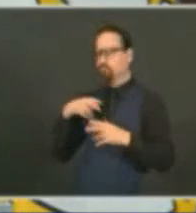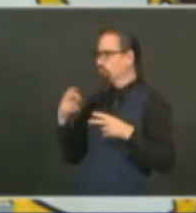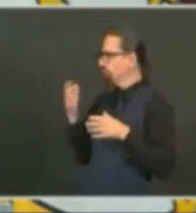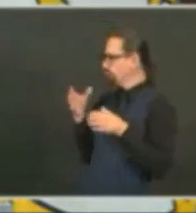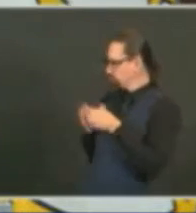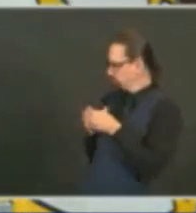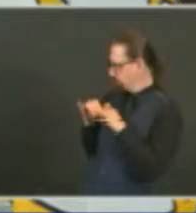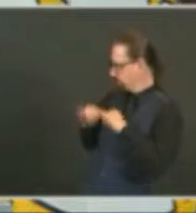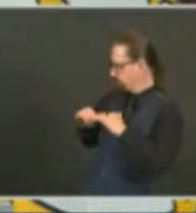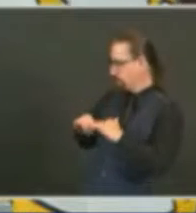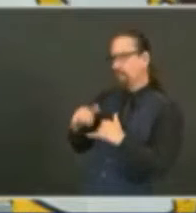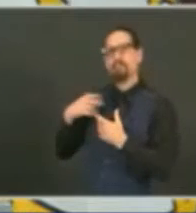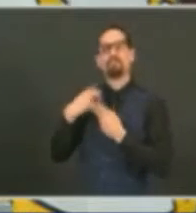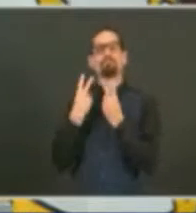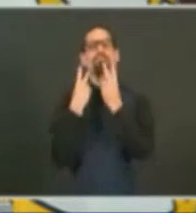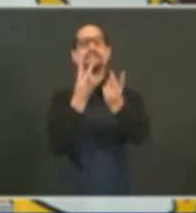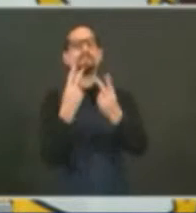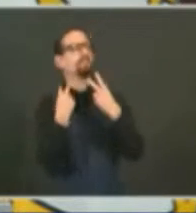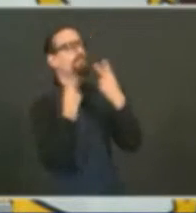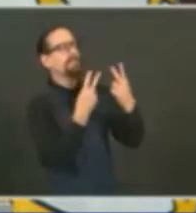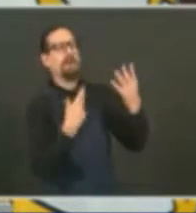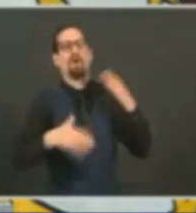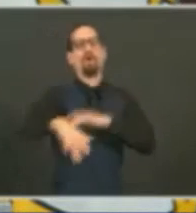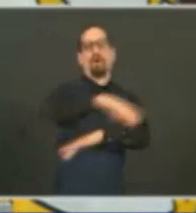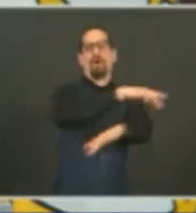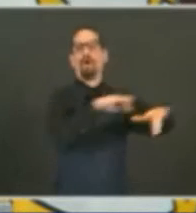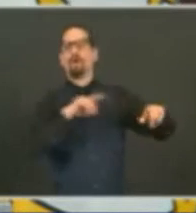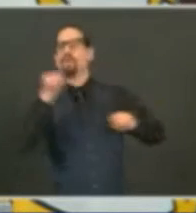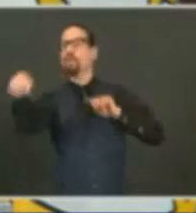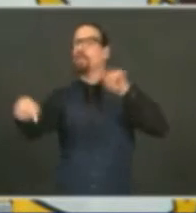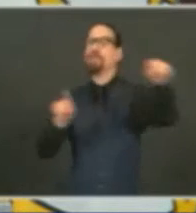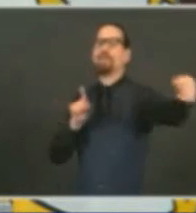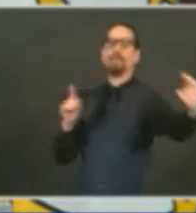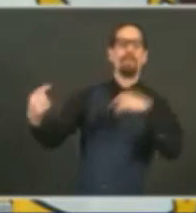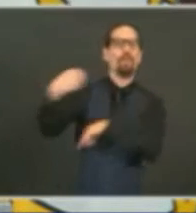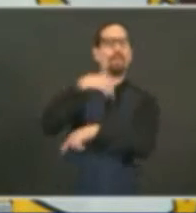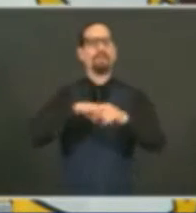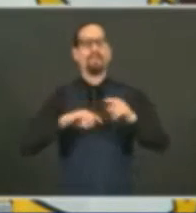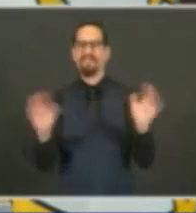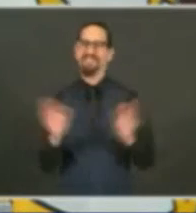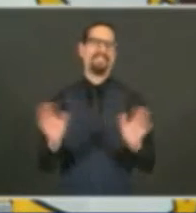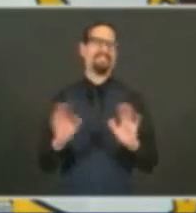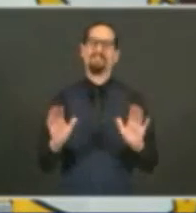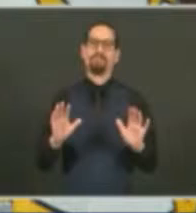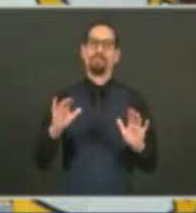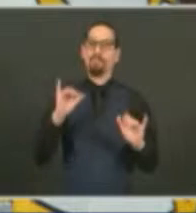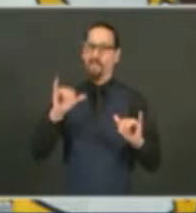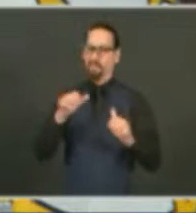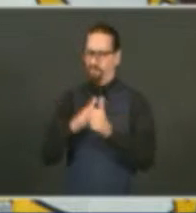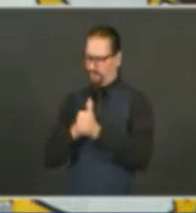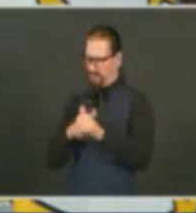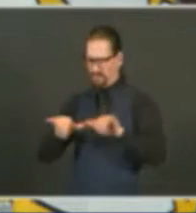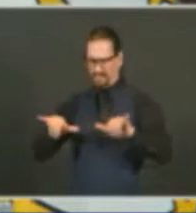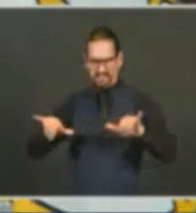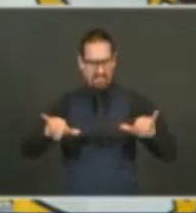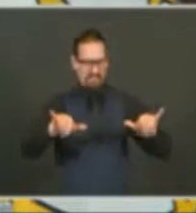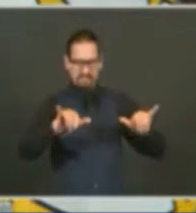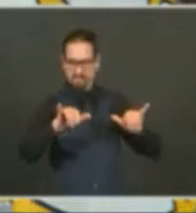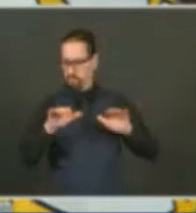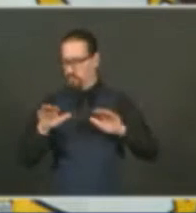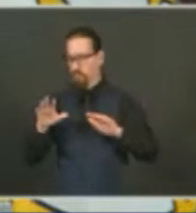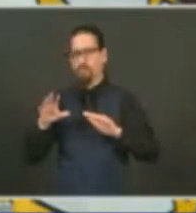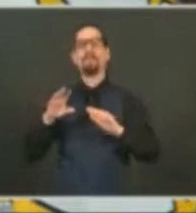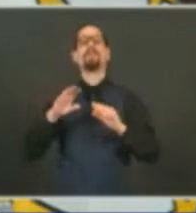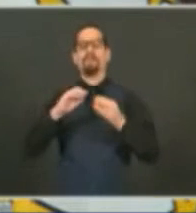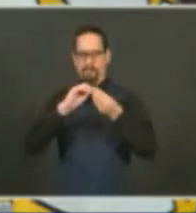around. So for those of you who doubt that we have a crisis, I hope